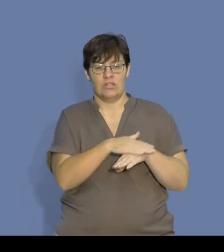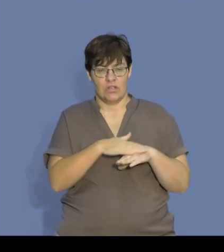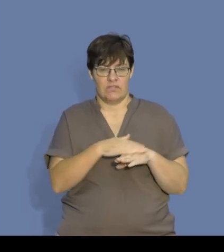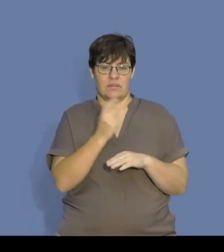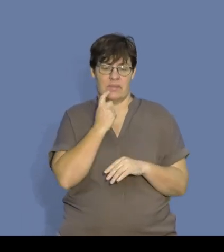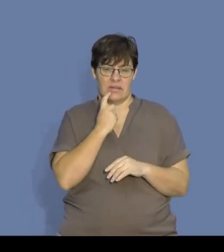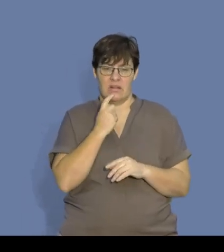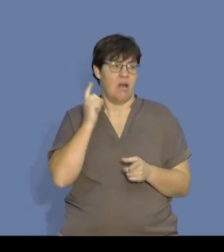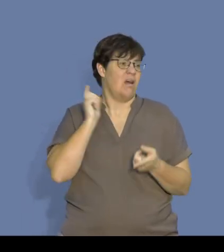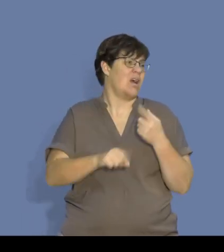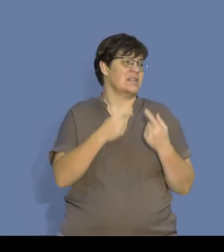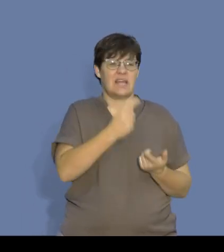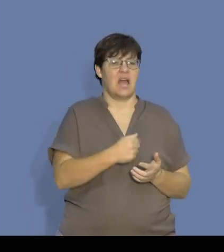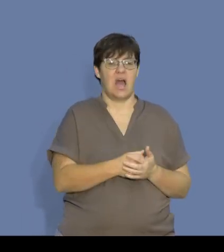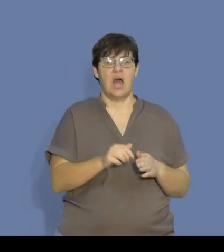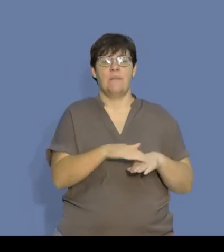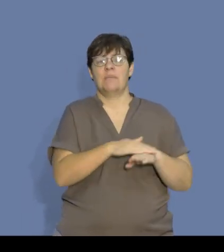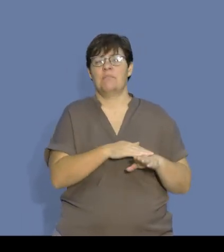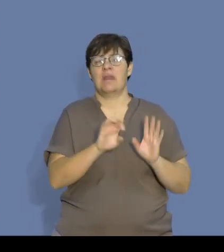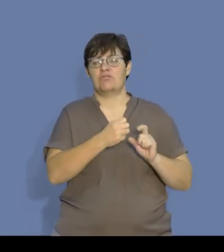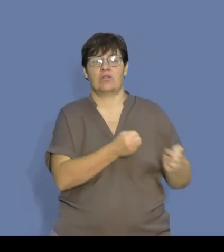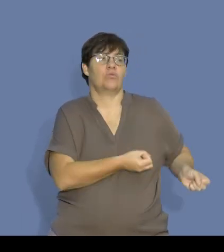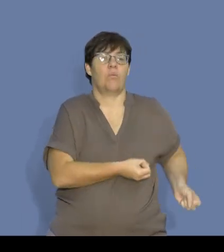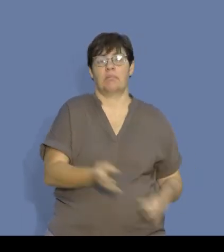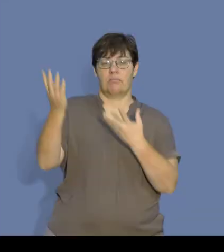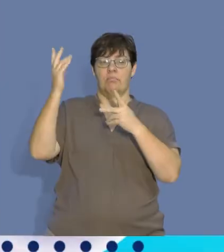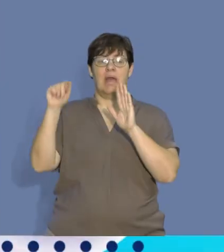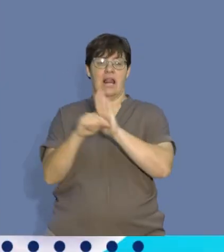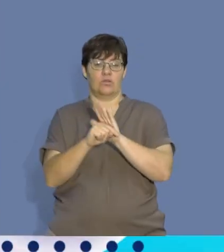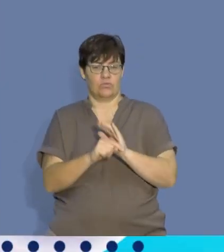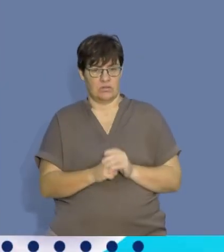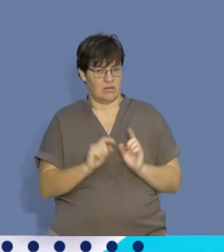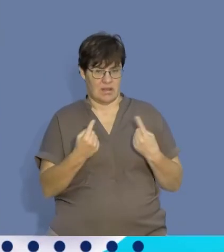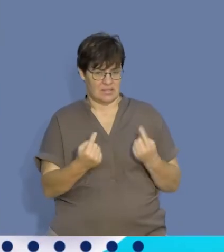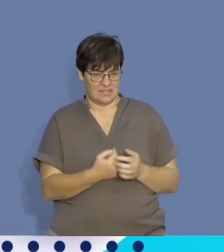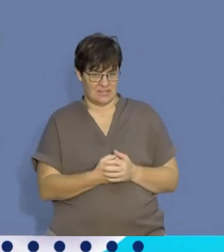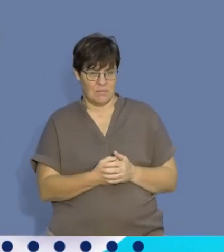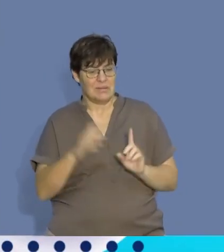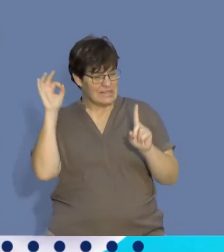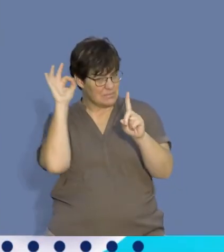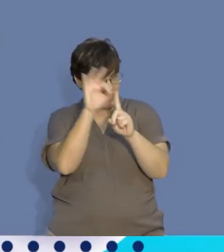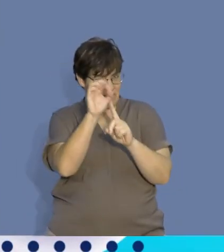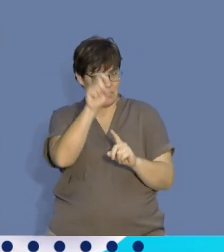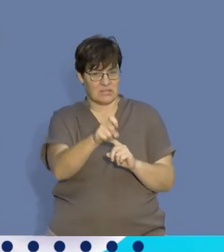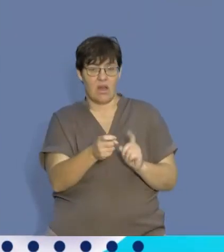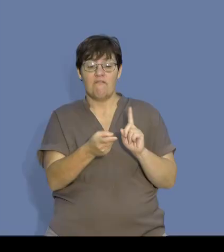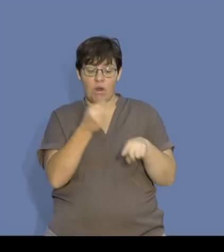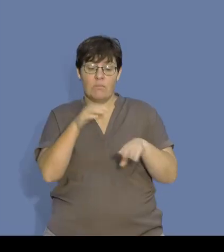just say it's the minimum energy to eject an electron. It's very specific, from the surface of a